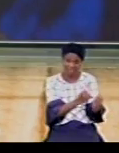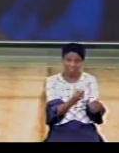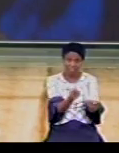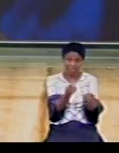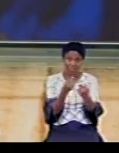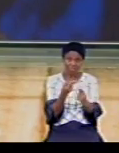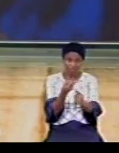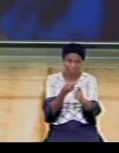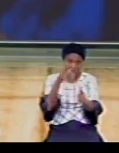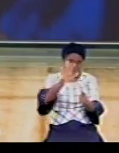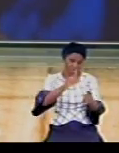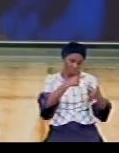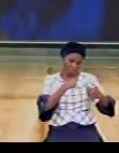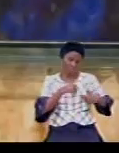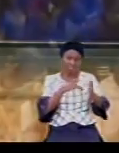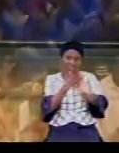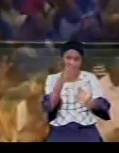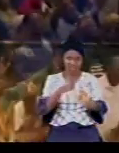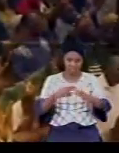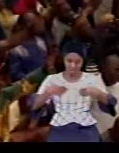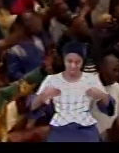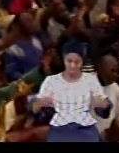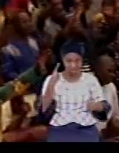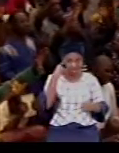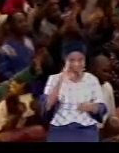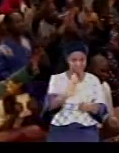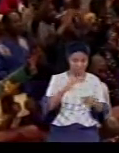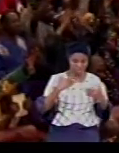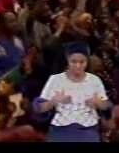heart. Healing for your body.